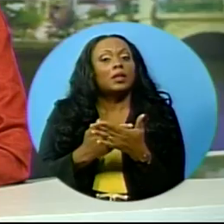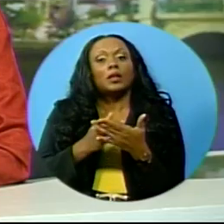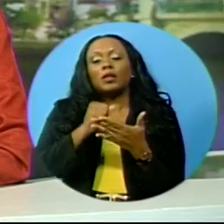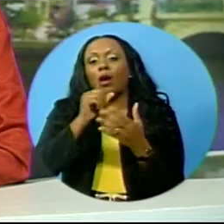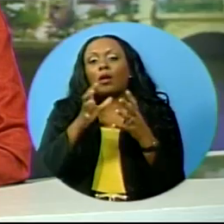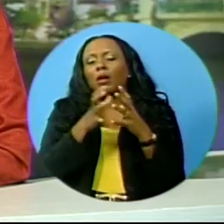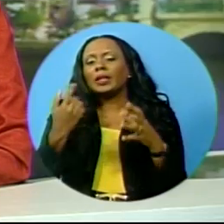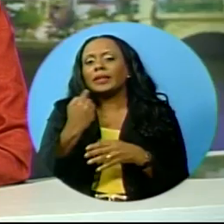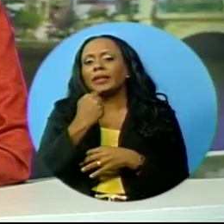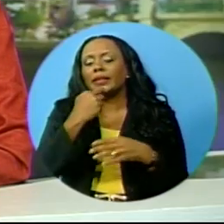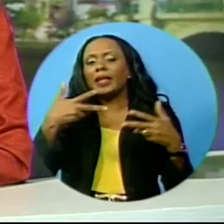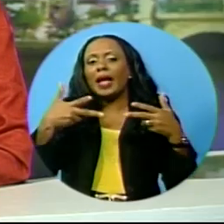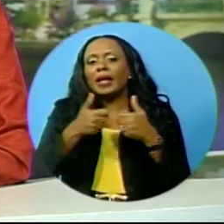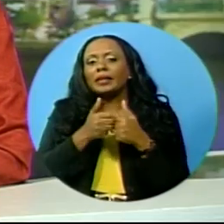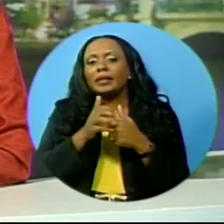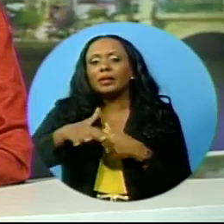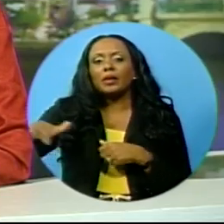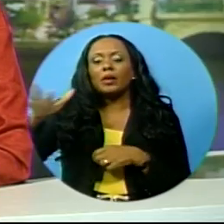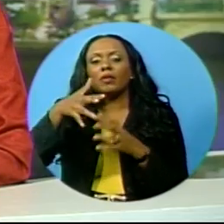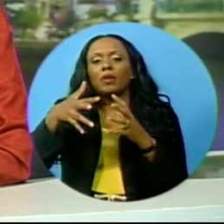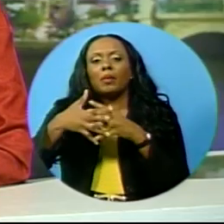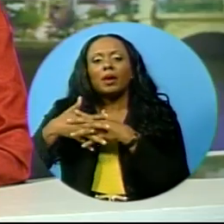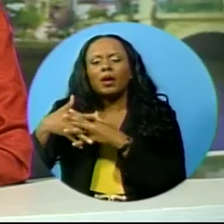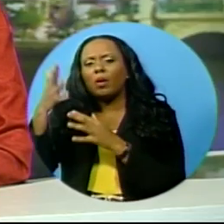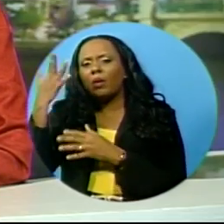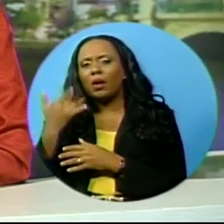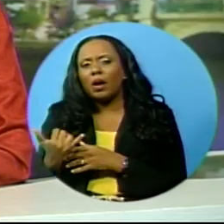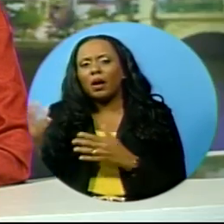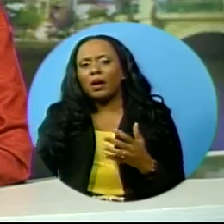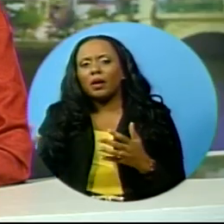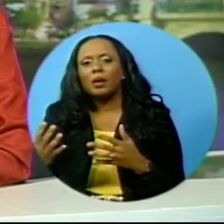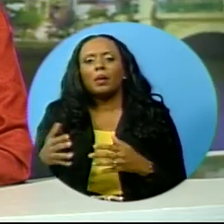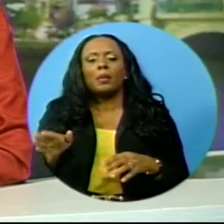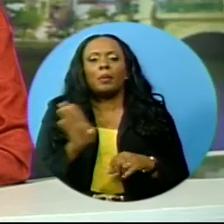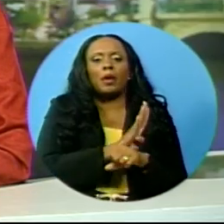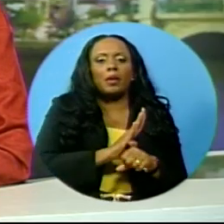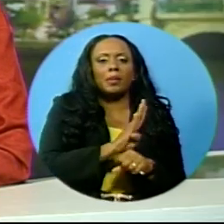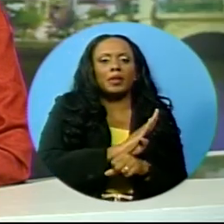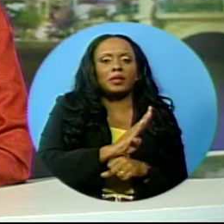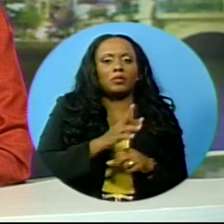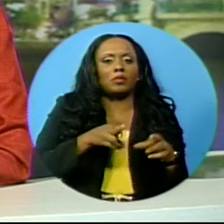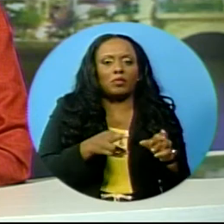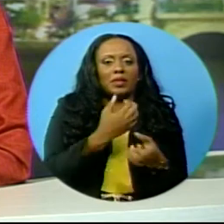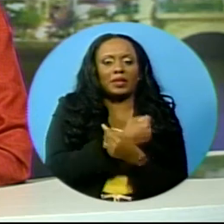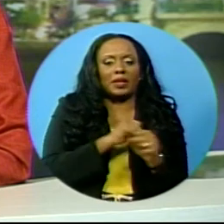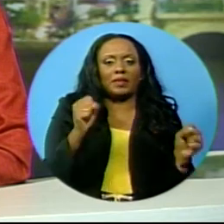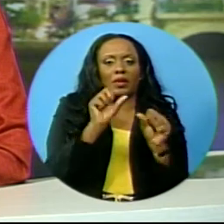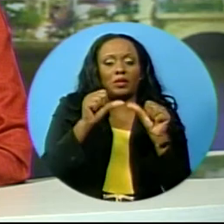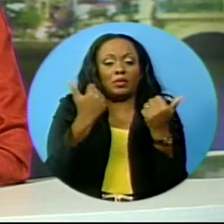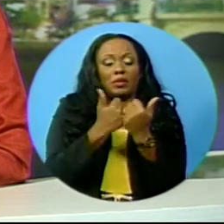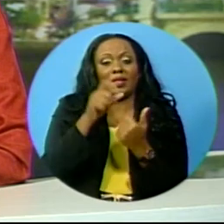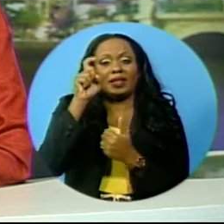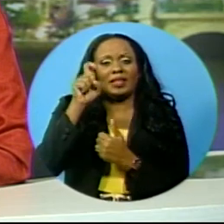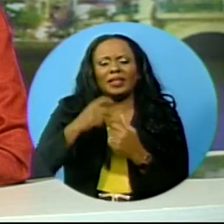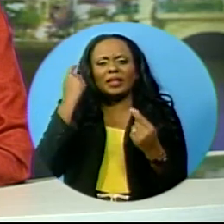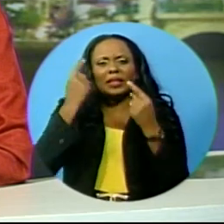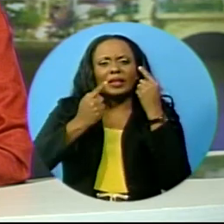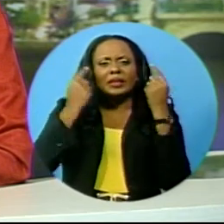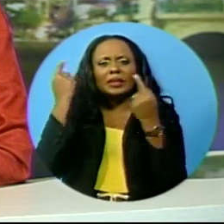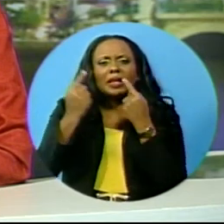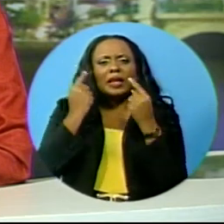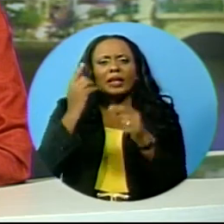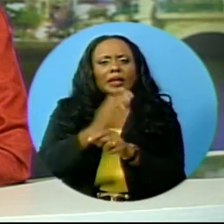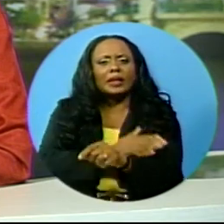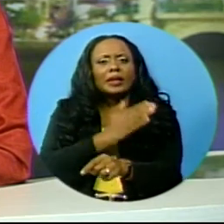and road fatalities across North America. And the country is being encouraged by the Barbados Road Safety Association to